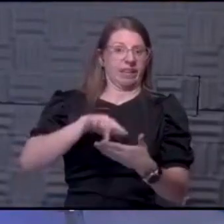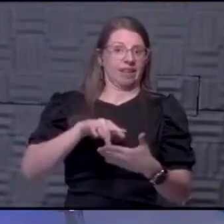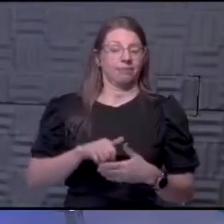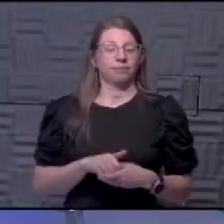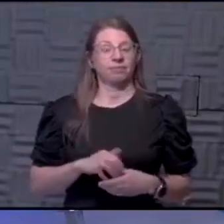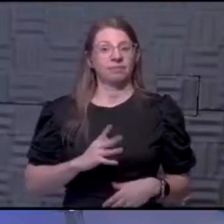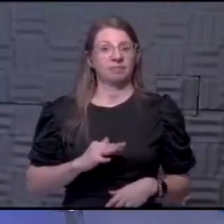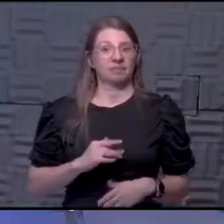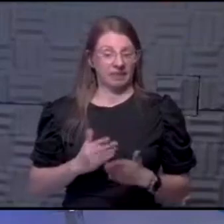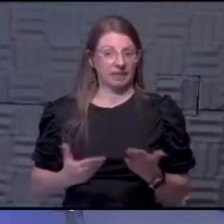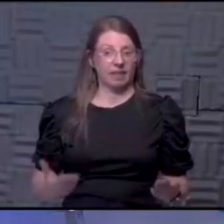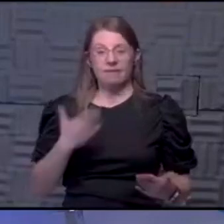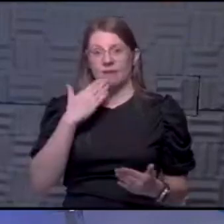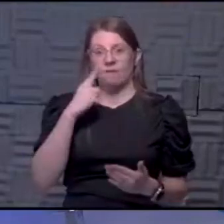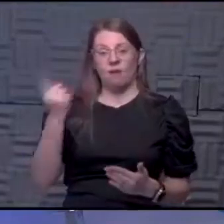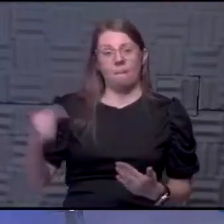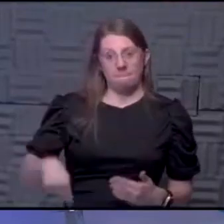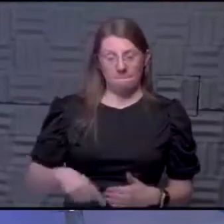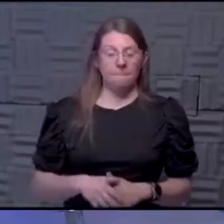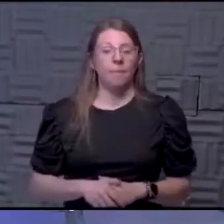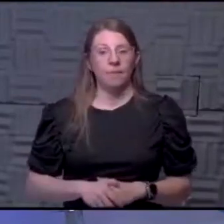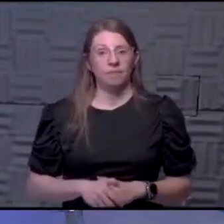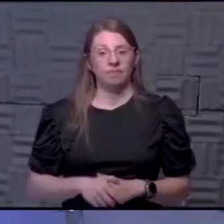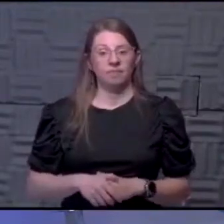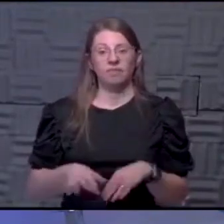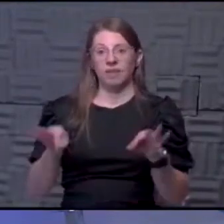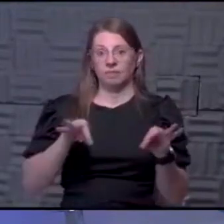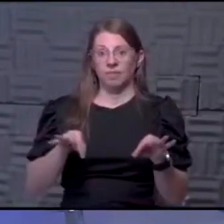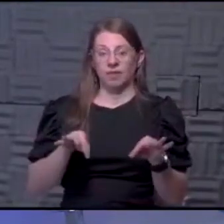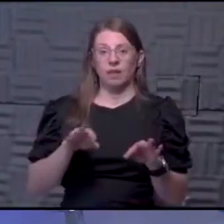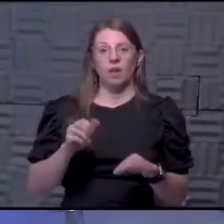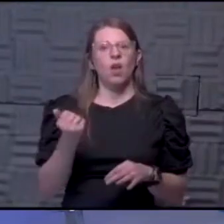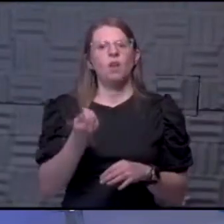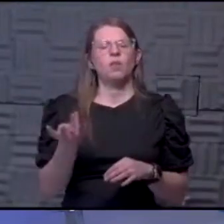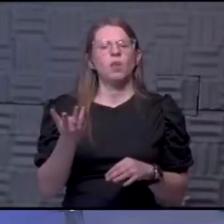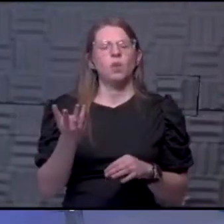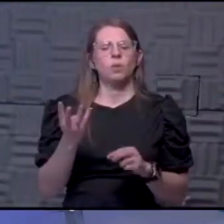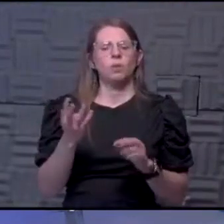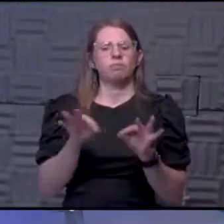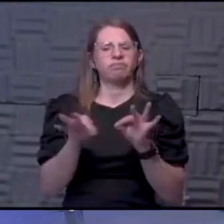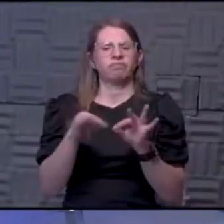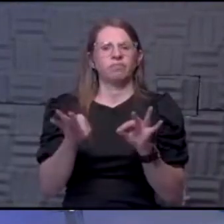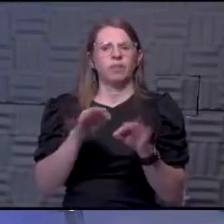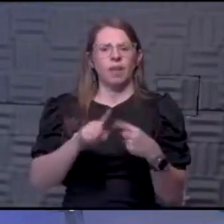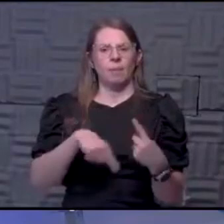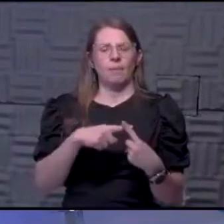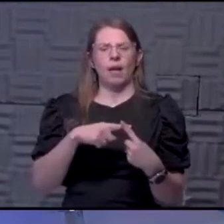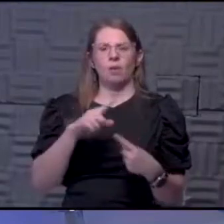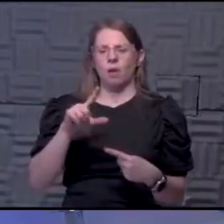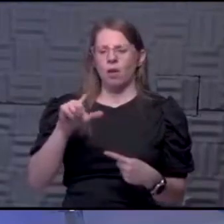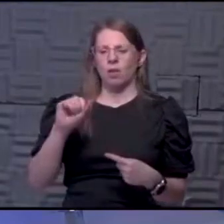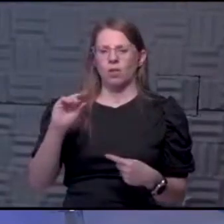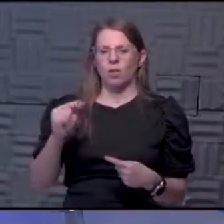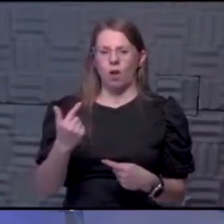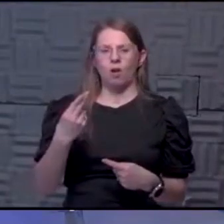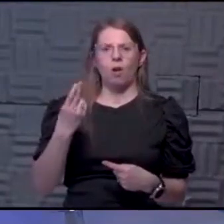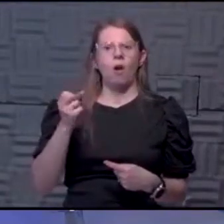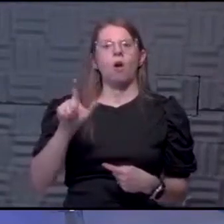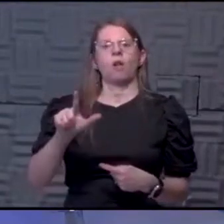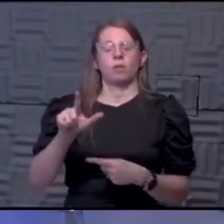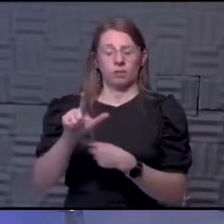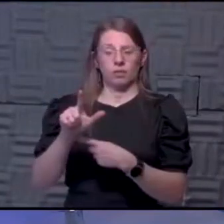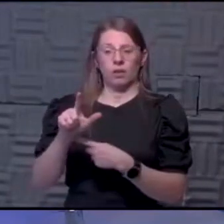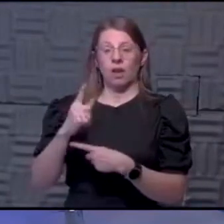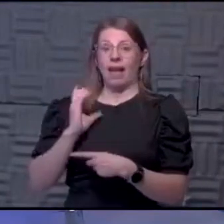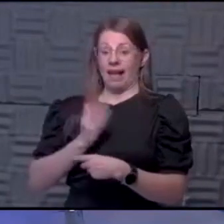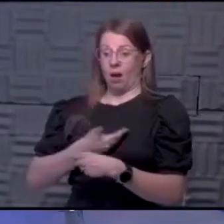there, and thank you for coming down and talking a little bit about that. Just a couple of quick words about our overall long haul clinic. It's pretty busy with our own patient